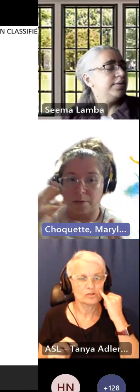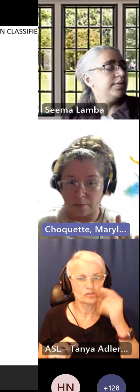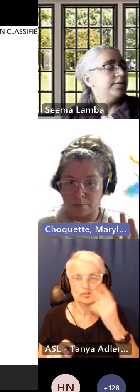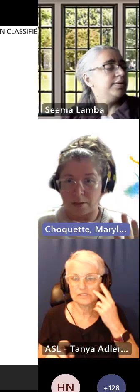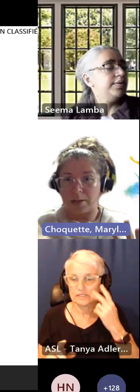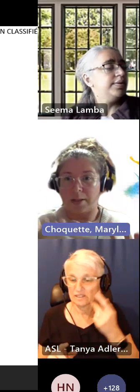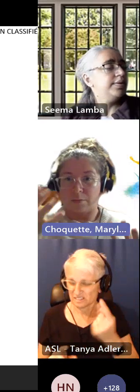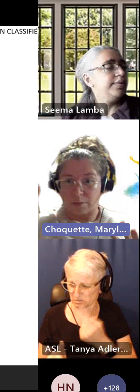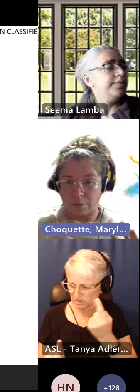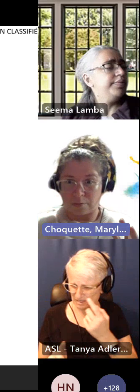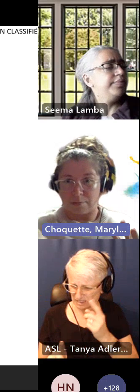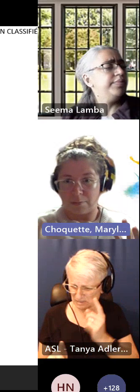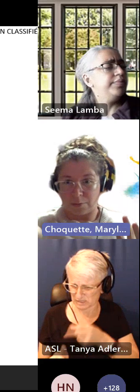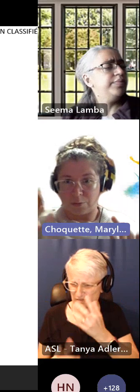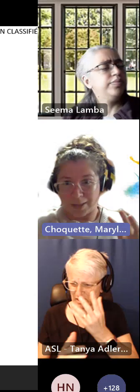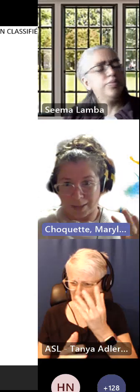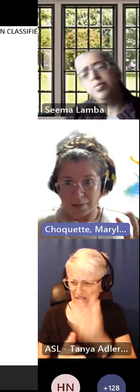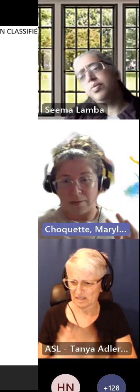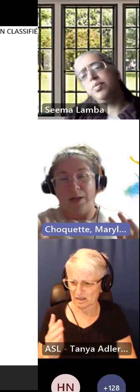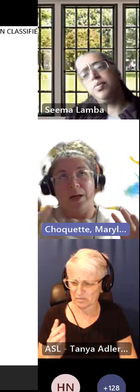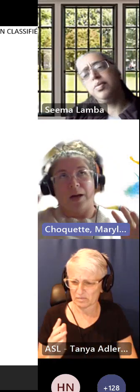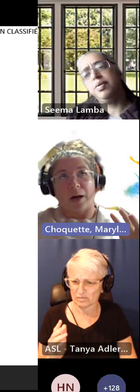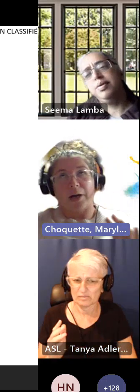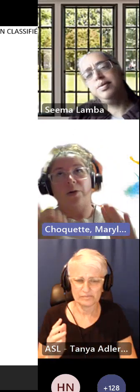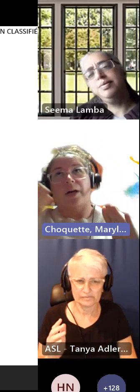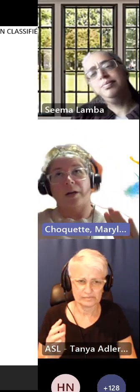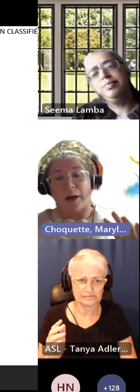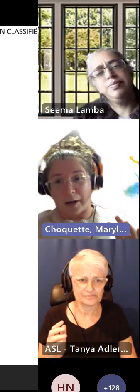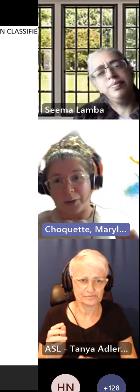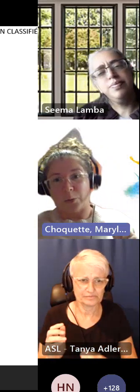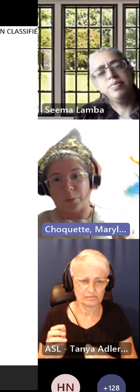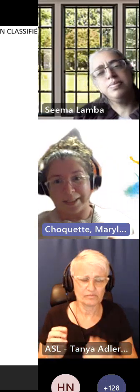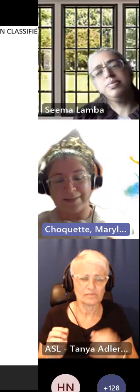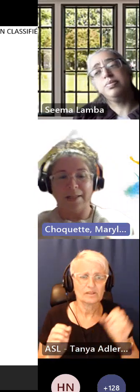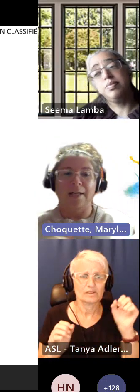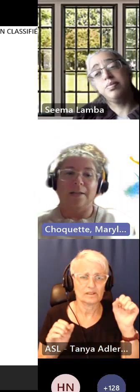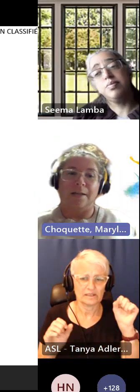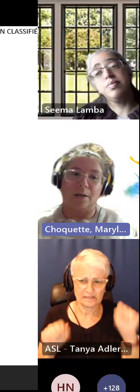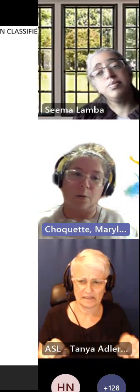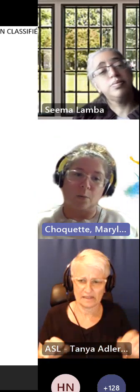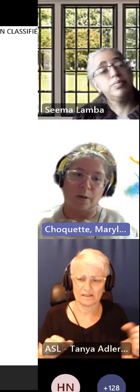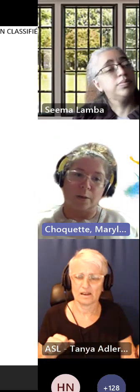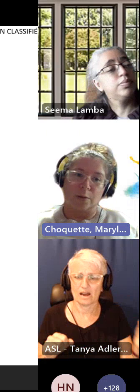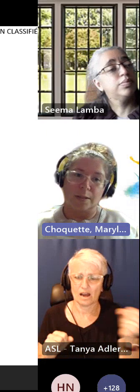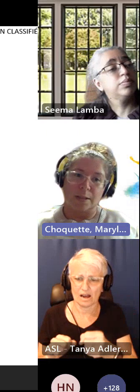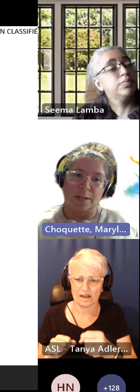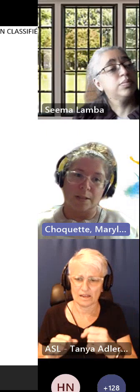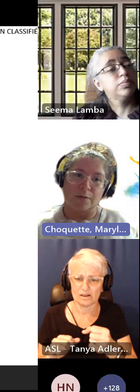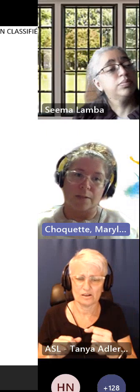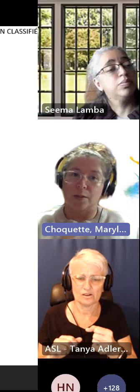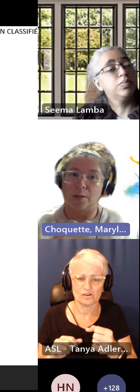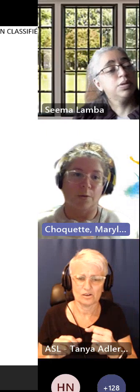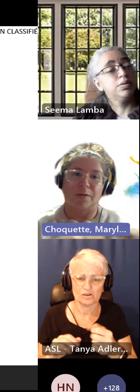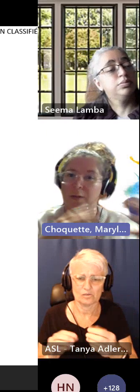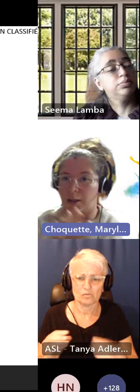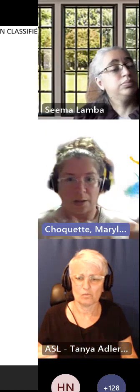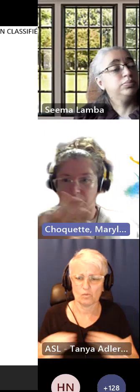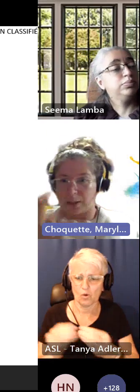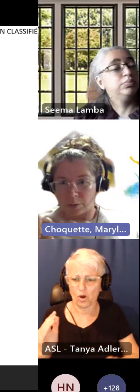specific gaps, again, you can hire at a higher rate than what you see even